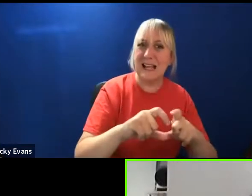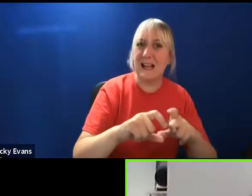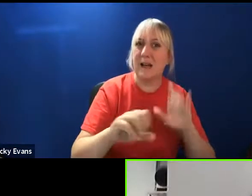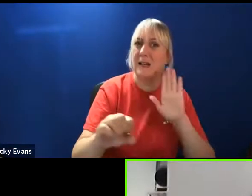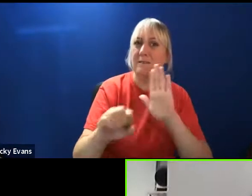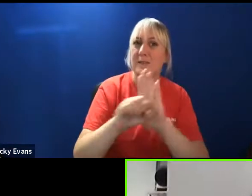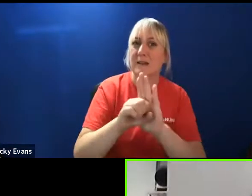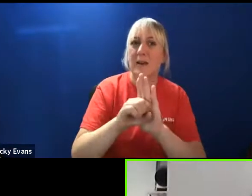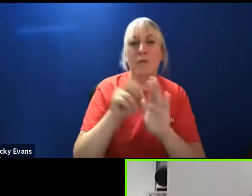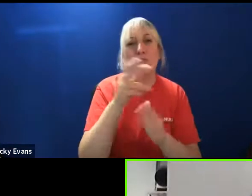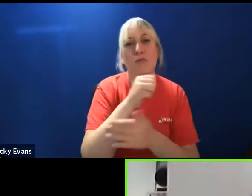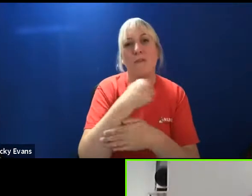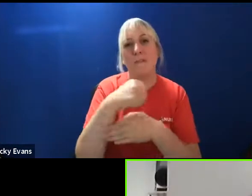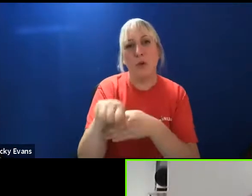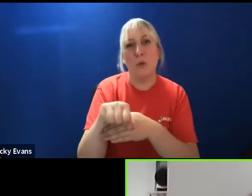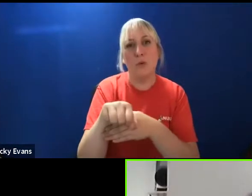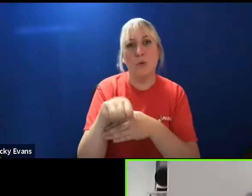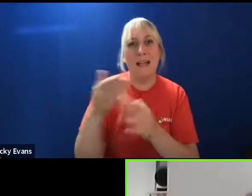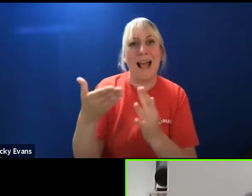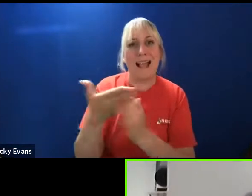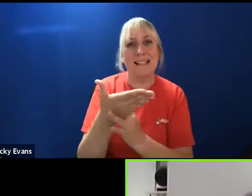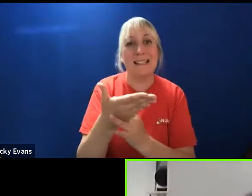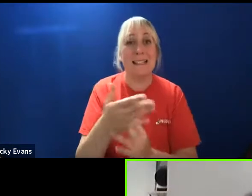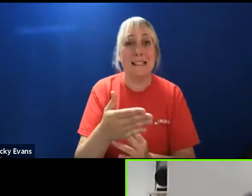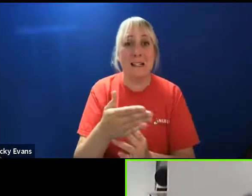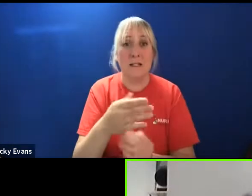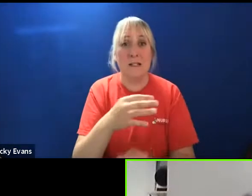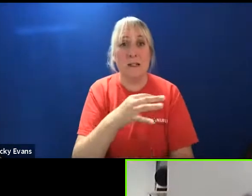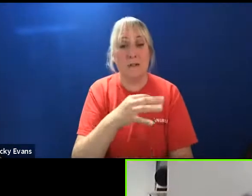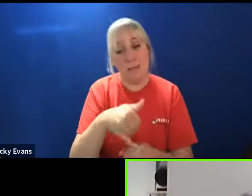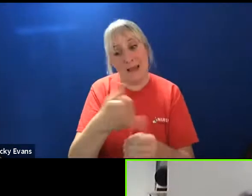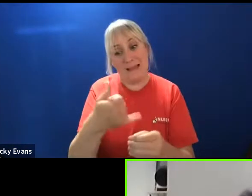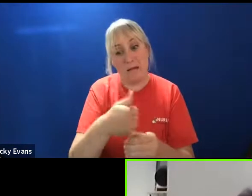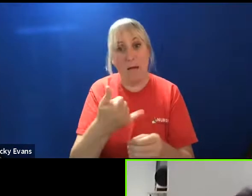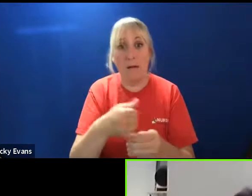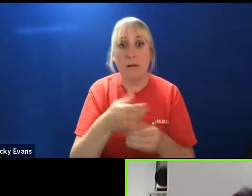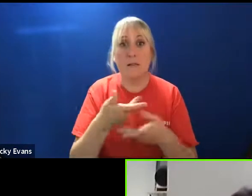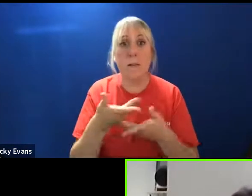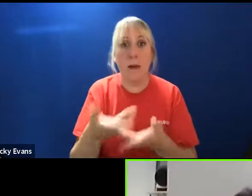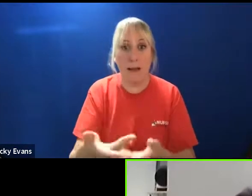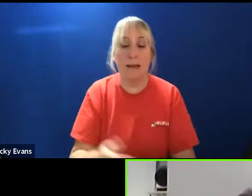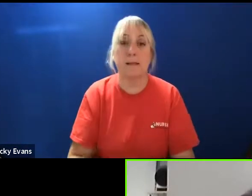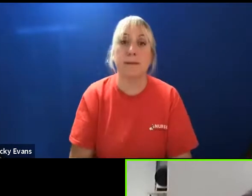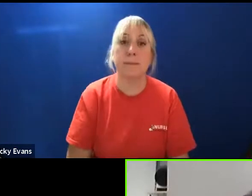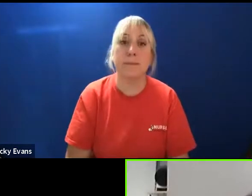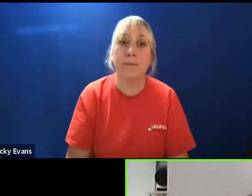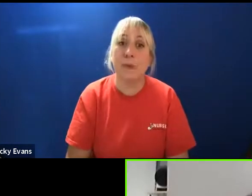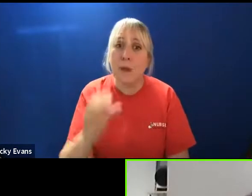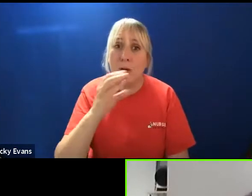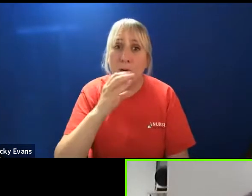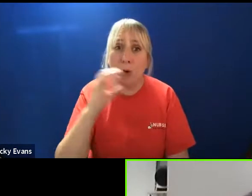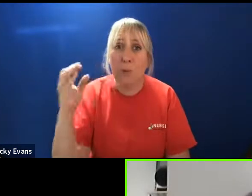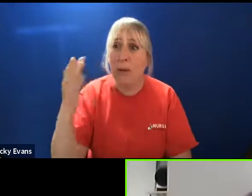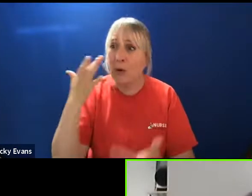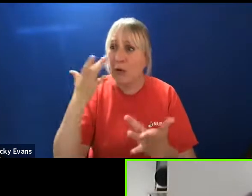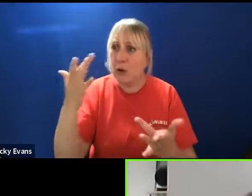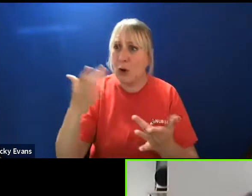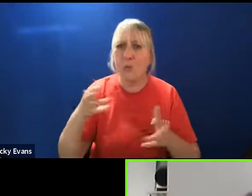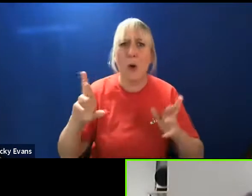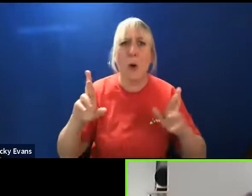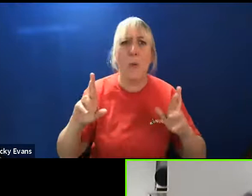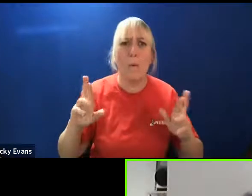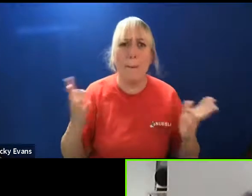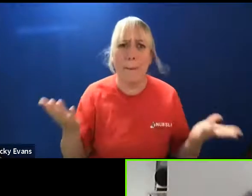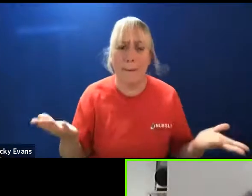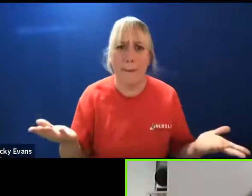supplies. Now more than ever, we should be learning from others. Cuba shines a beacon of hope in a time of darkness. No one